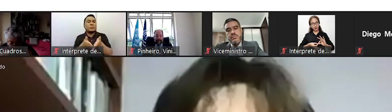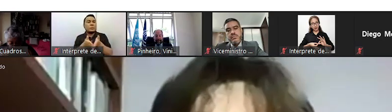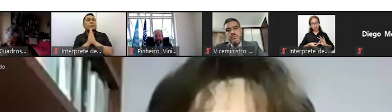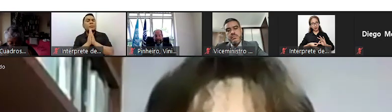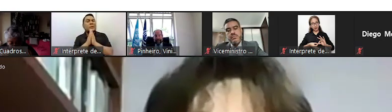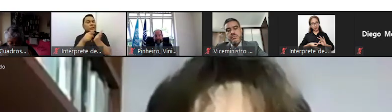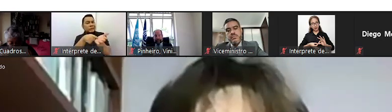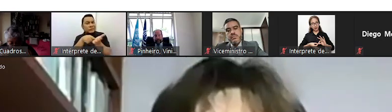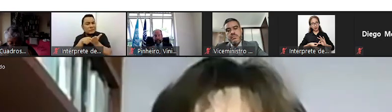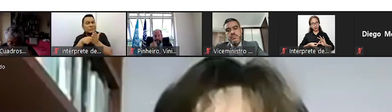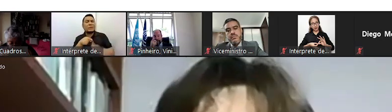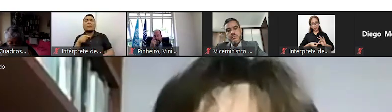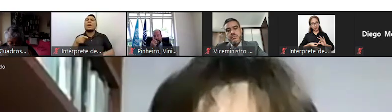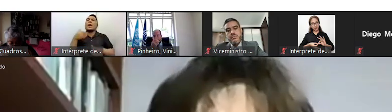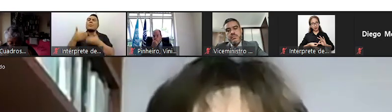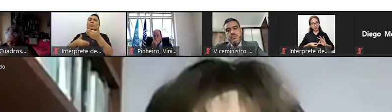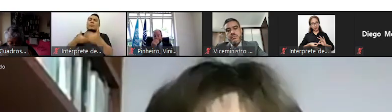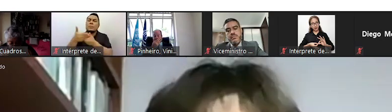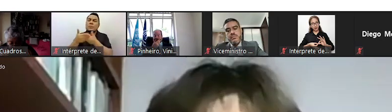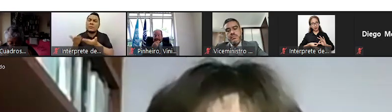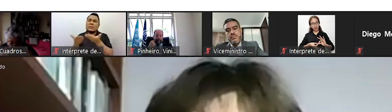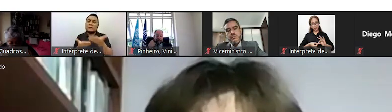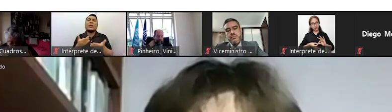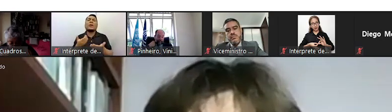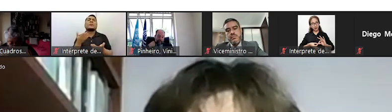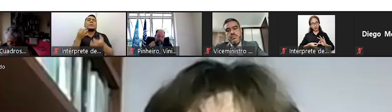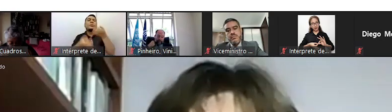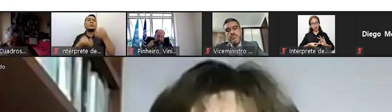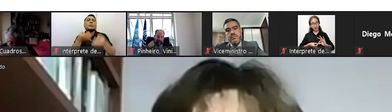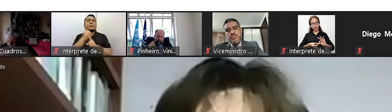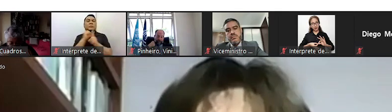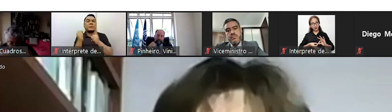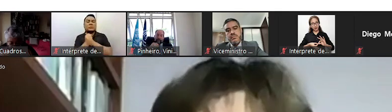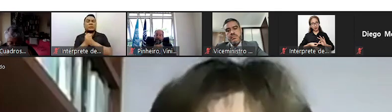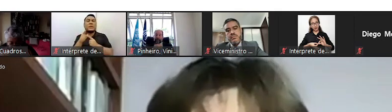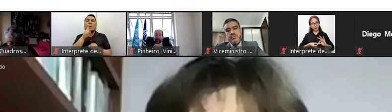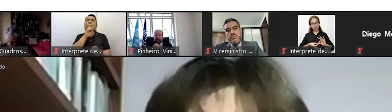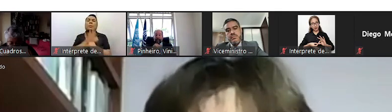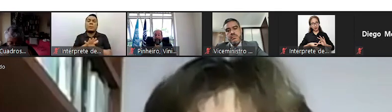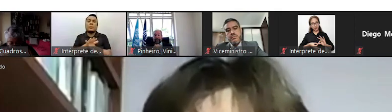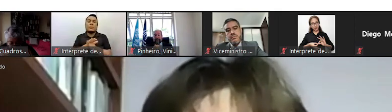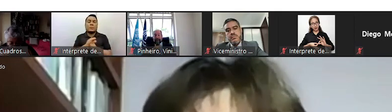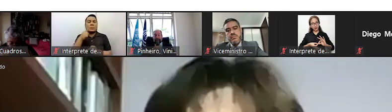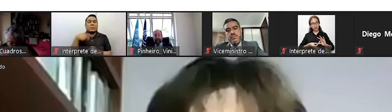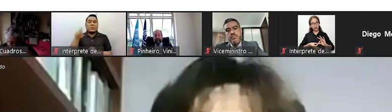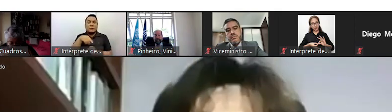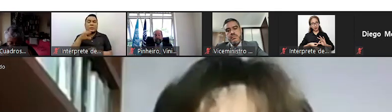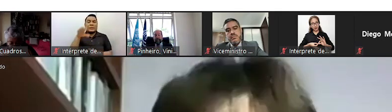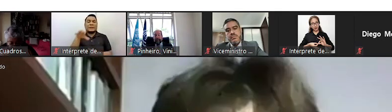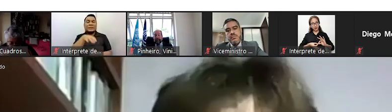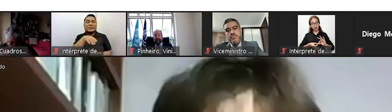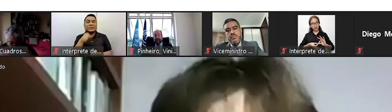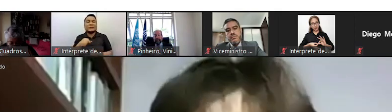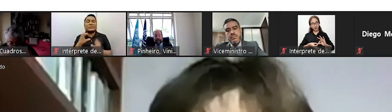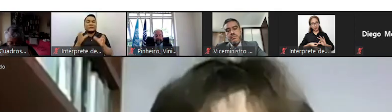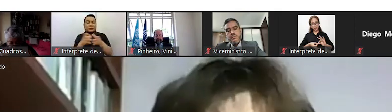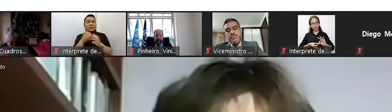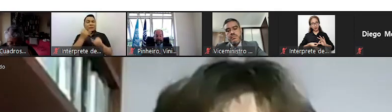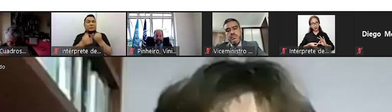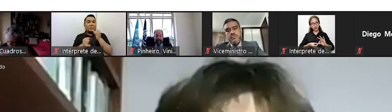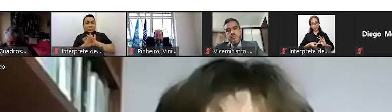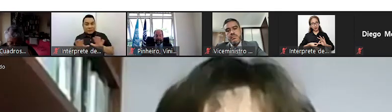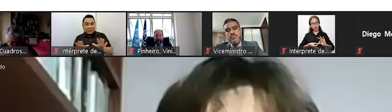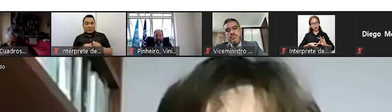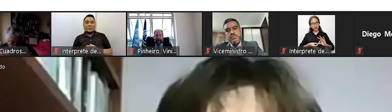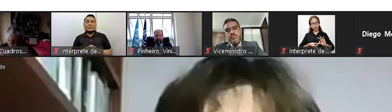ministry of justice and human rights let's go to our process to access to the social justice and our commitment